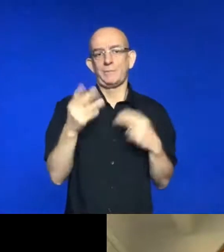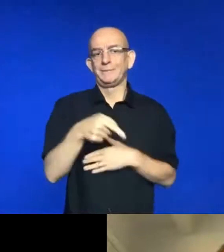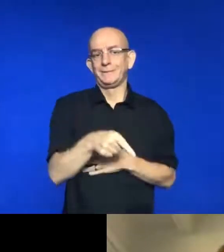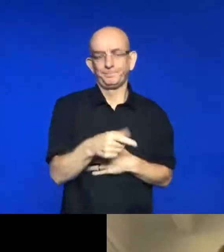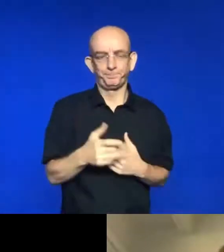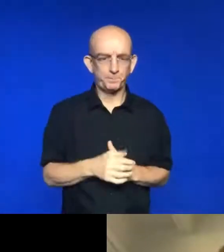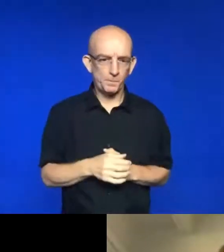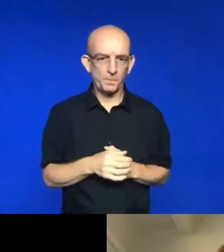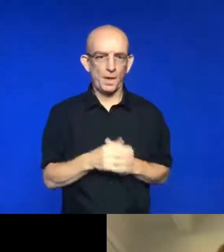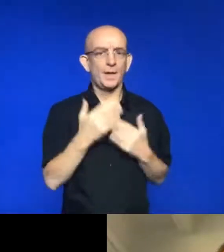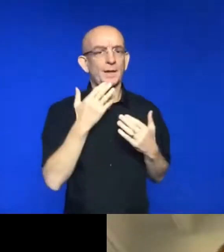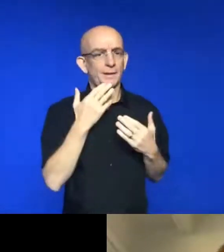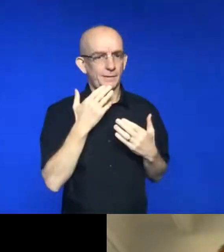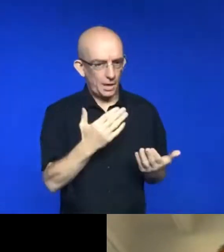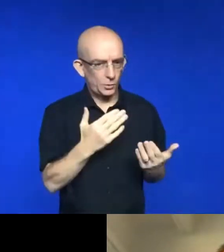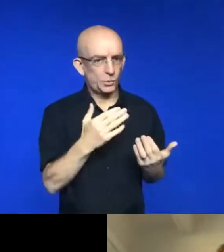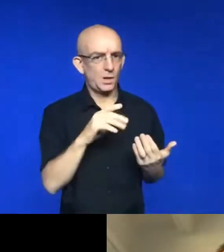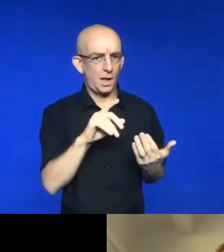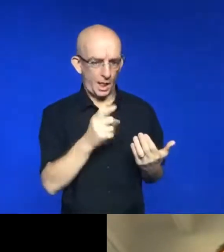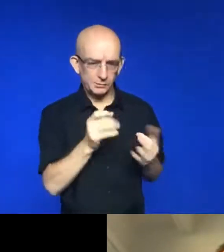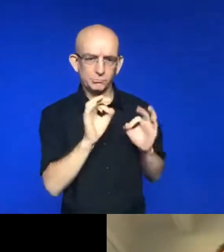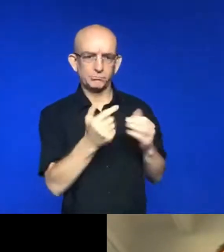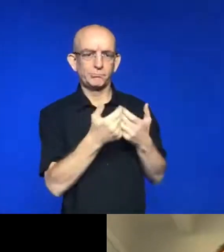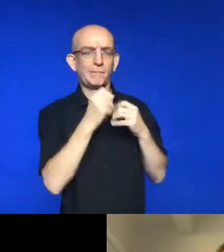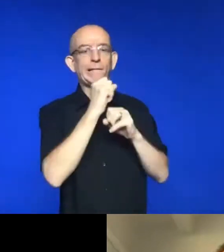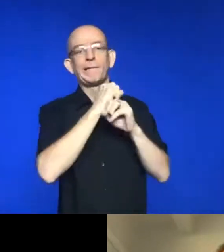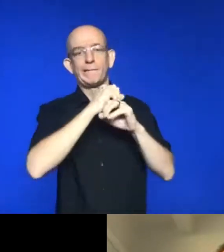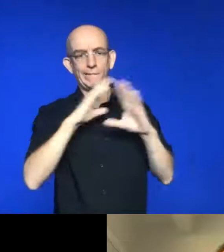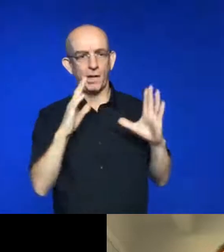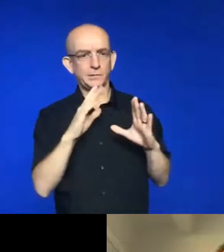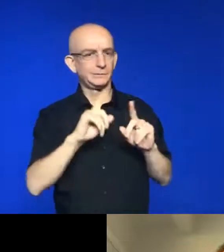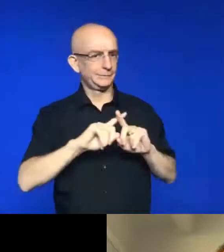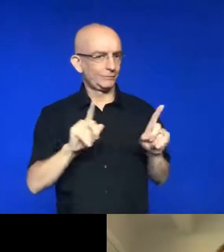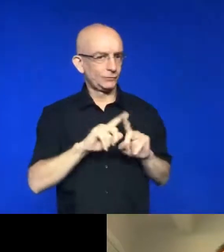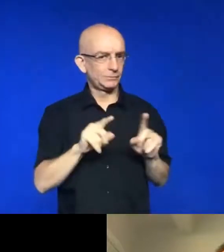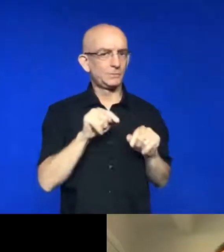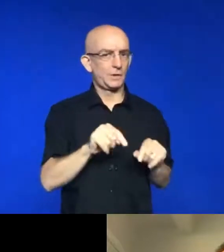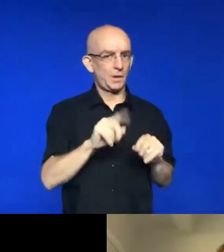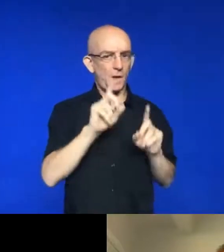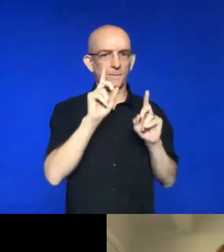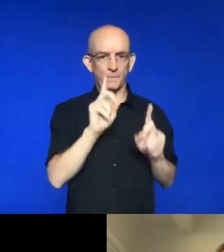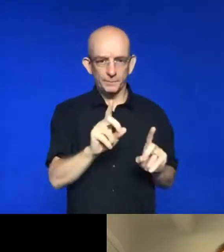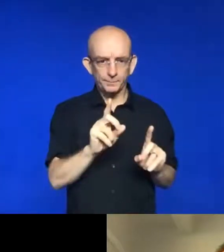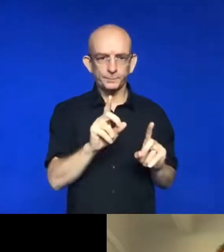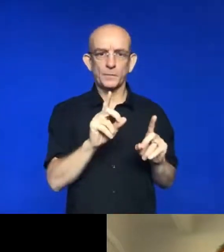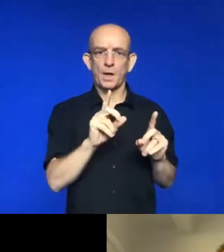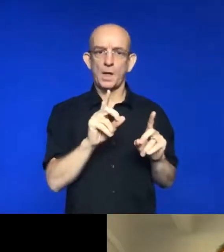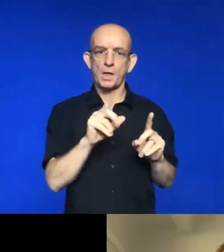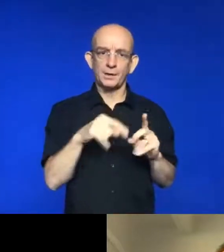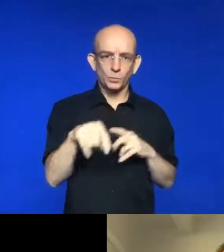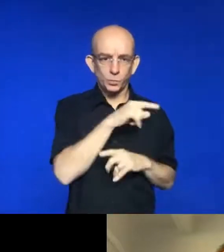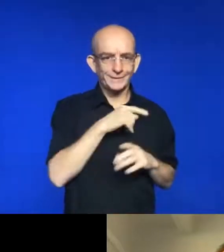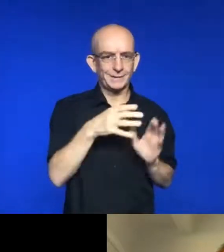of connecting this issue to some other critical elements of the whole discussion around social protection. Like,